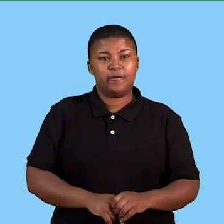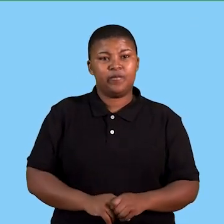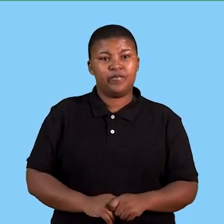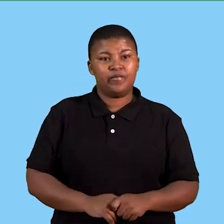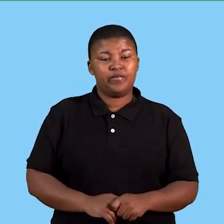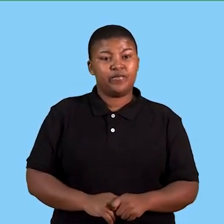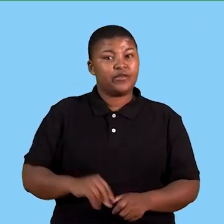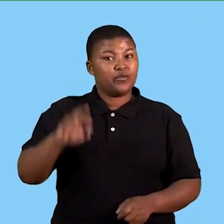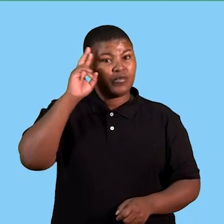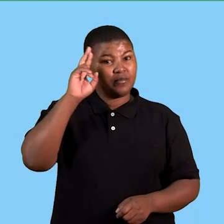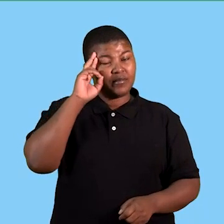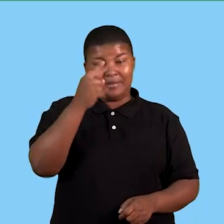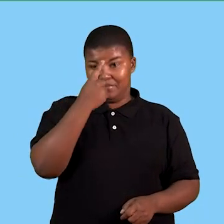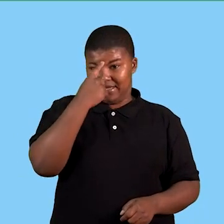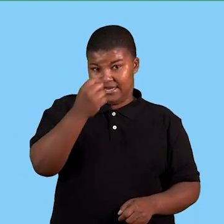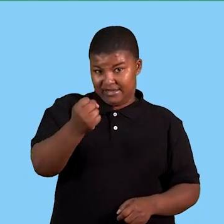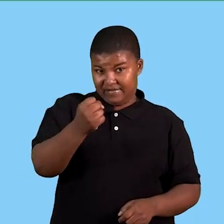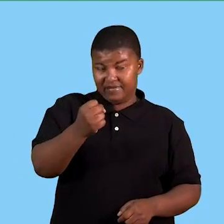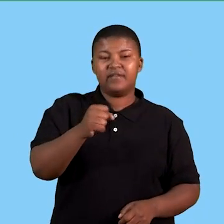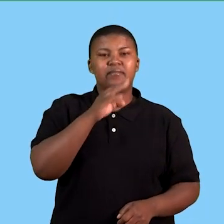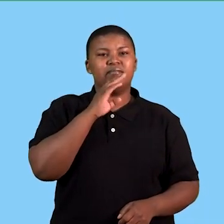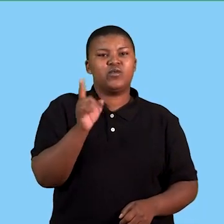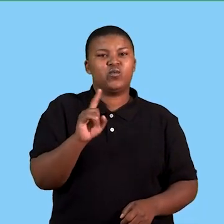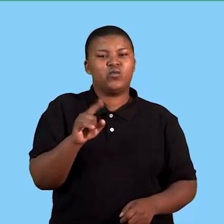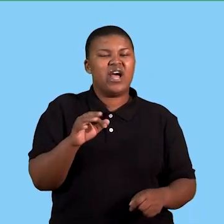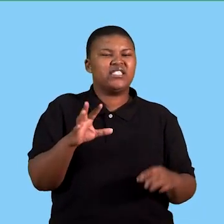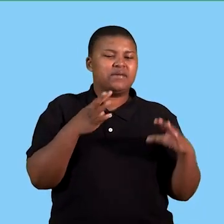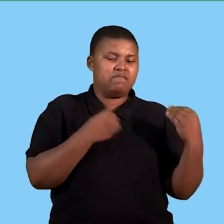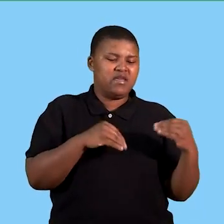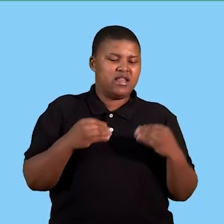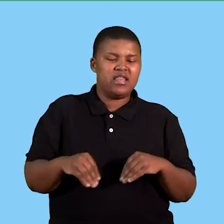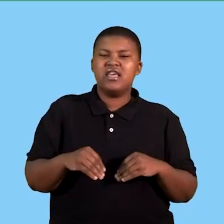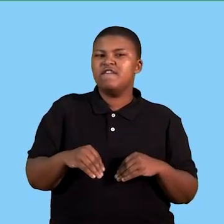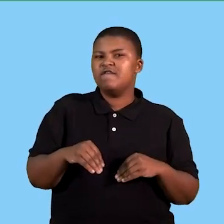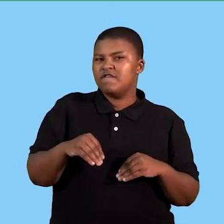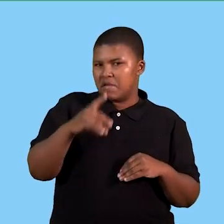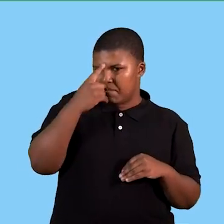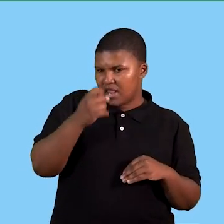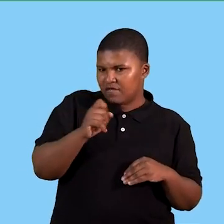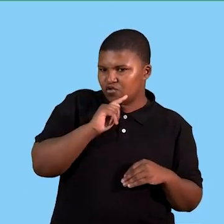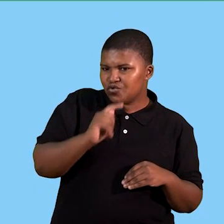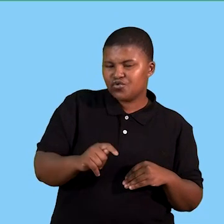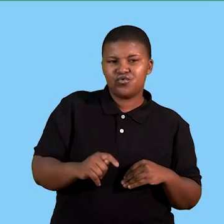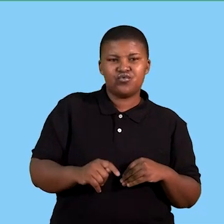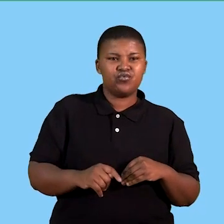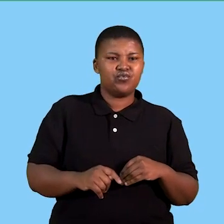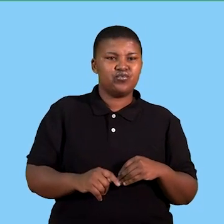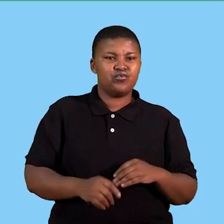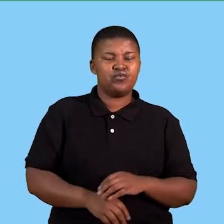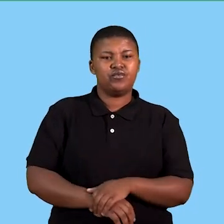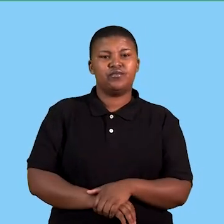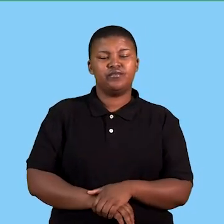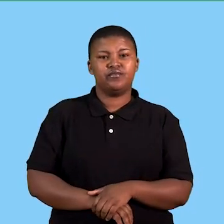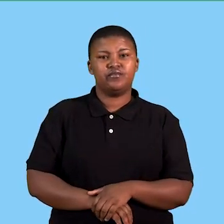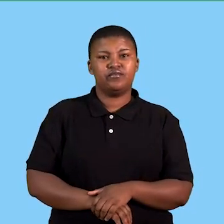remember, belief means what the business believe is true, or what the whole